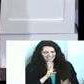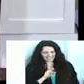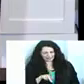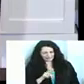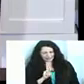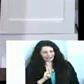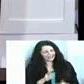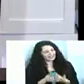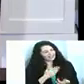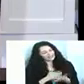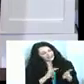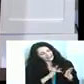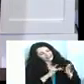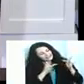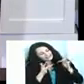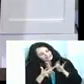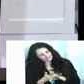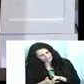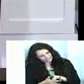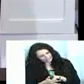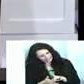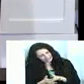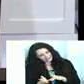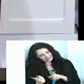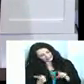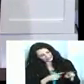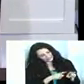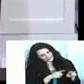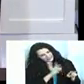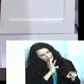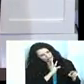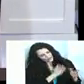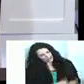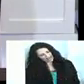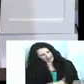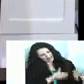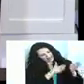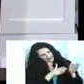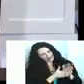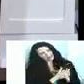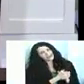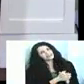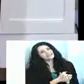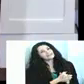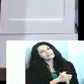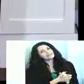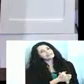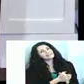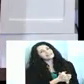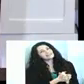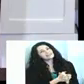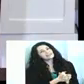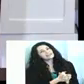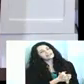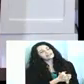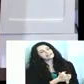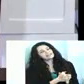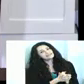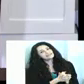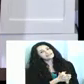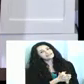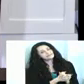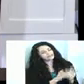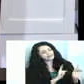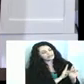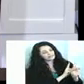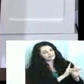So Jesus is sat by the well. And Jesus is accompanied at the well by